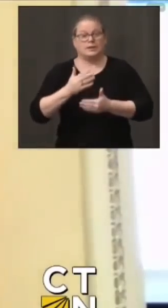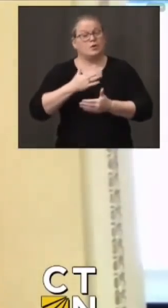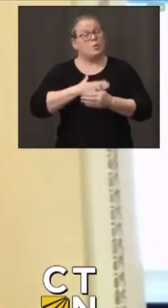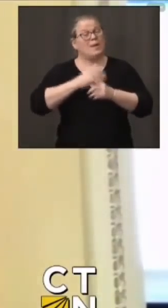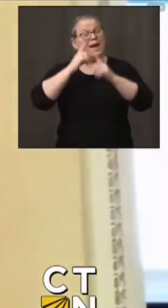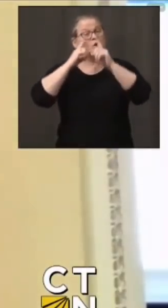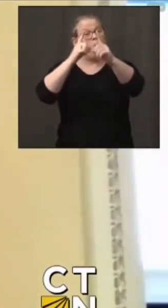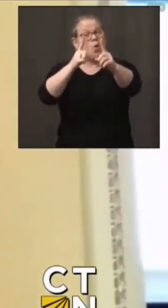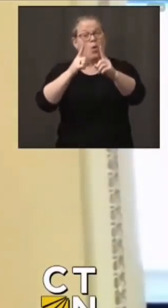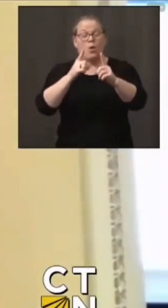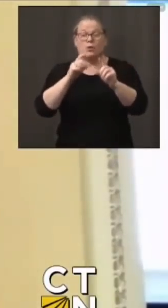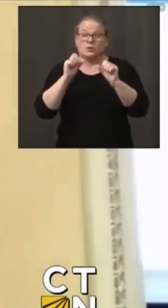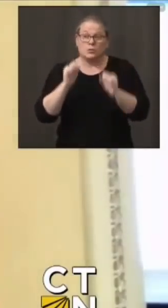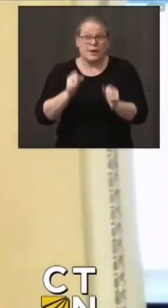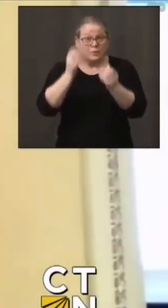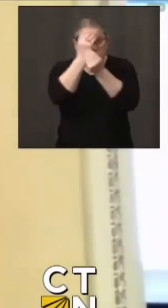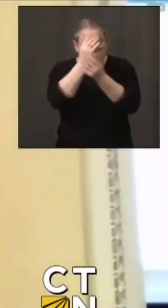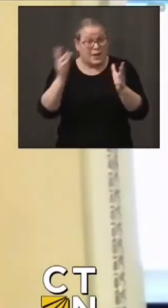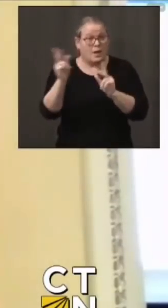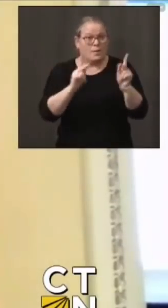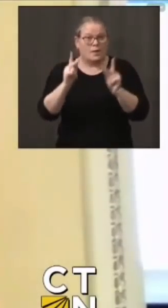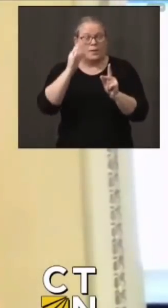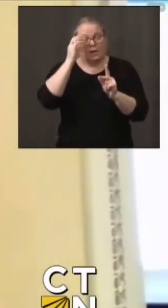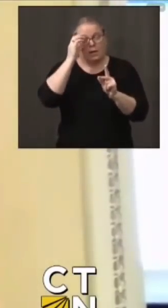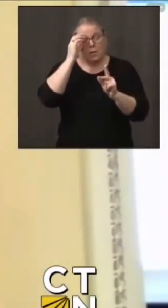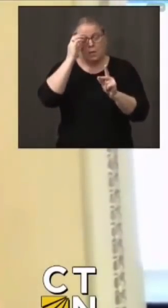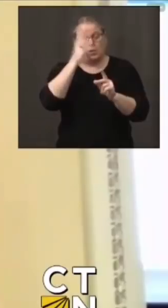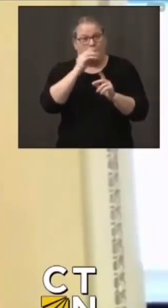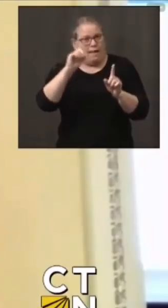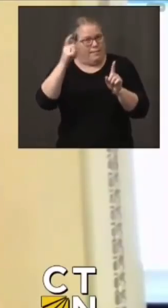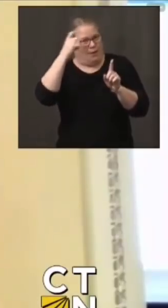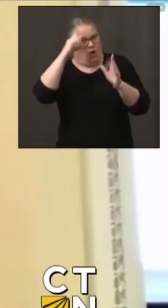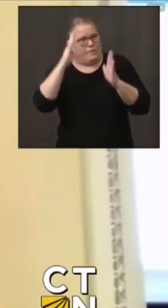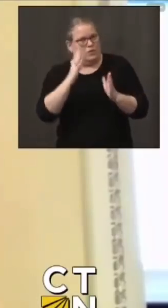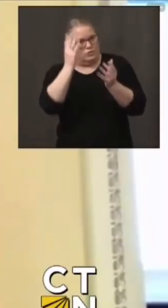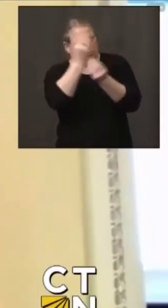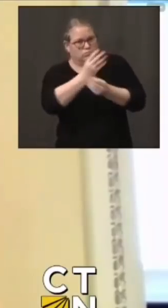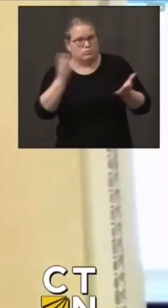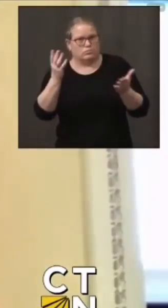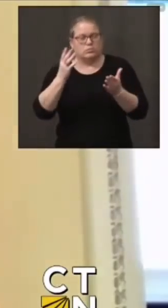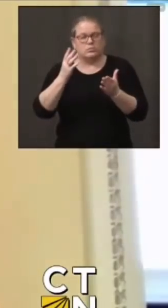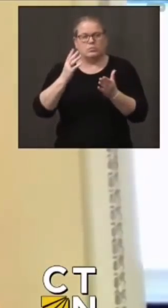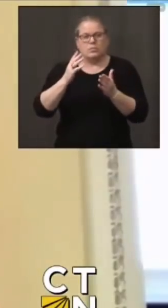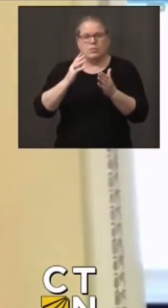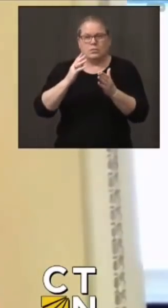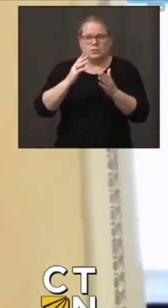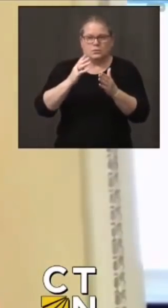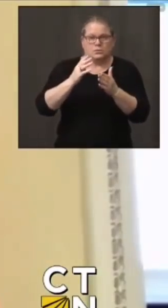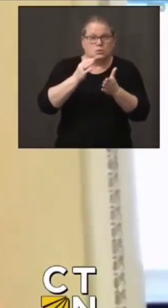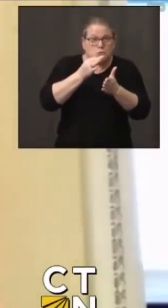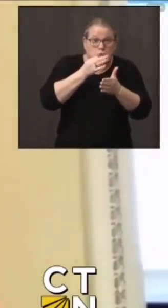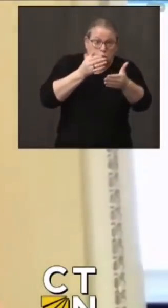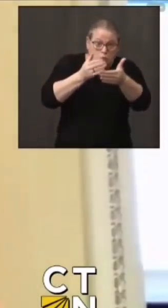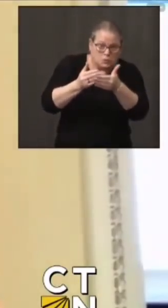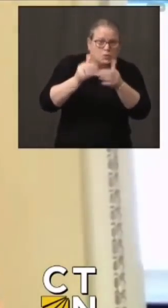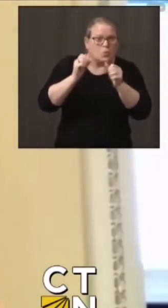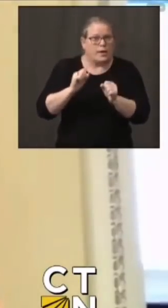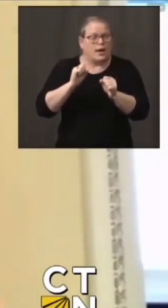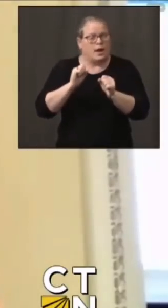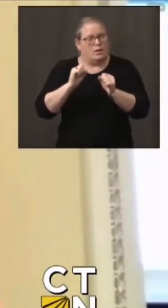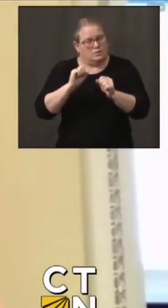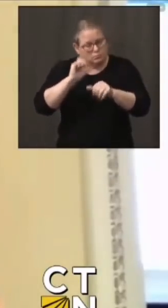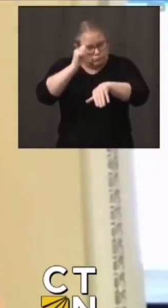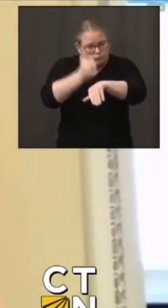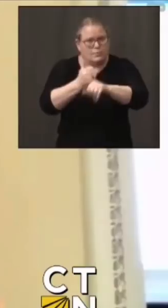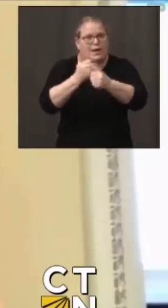tell folks, and I know it is your goal, Governor, to be able to let people know how quickly and how soon we can implement all of this so that they can